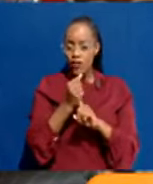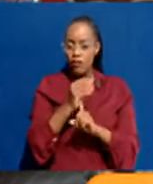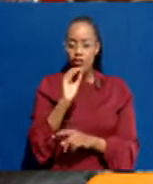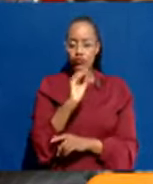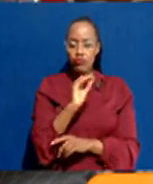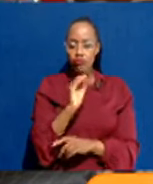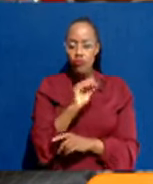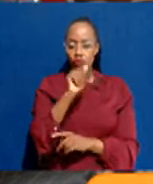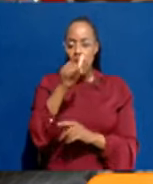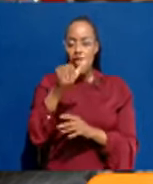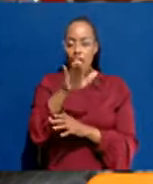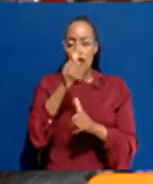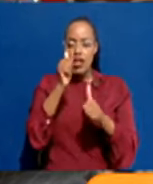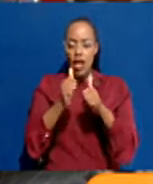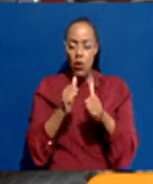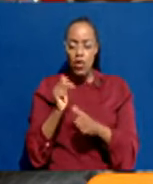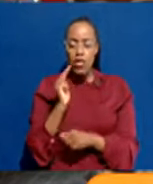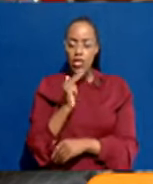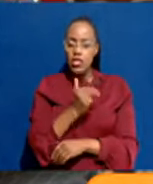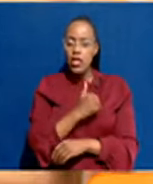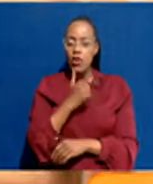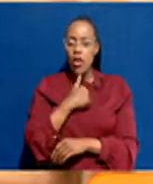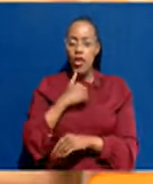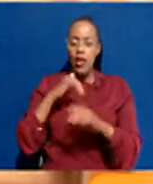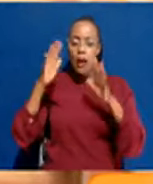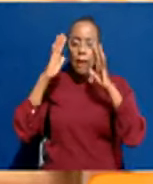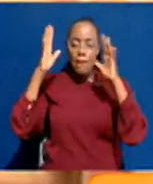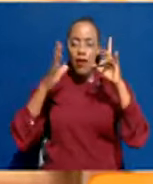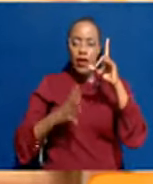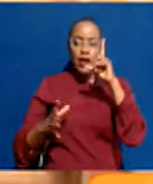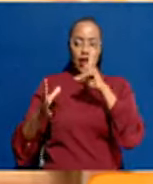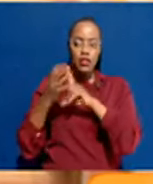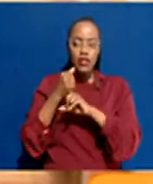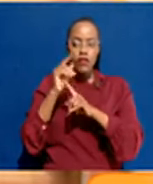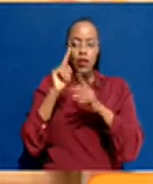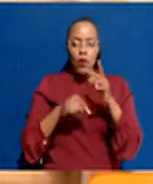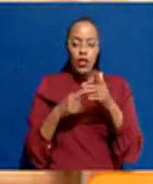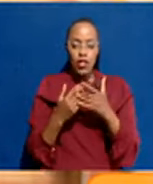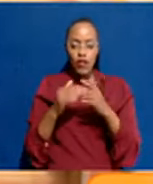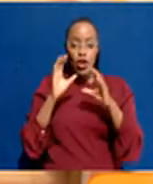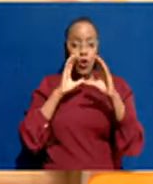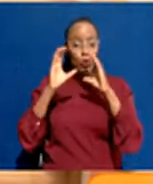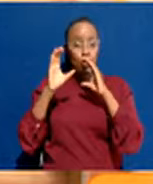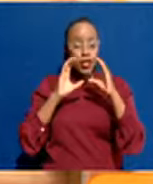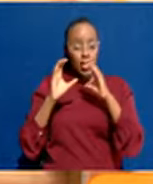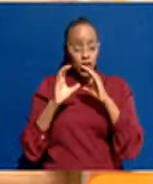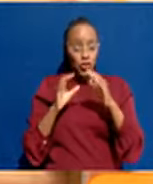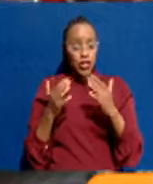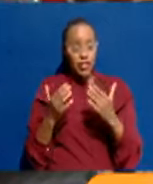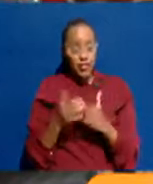other area which was where we had a wonderful achievement is in communications.